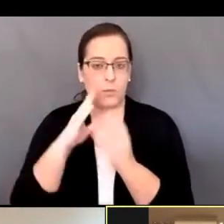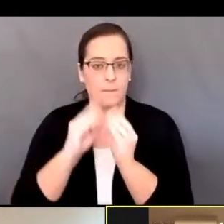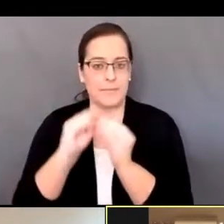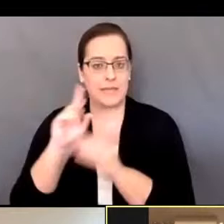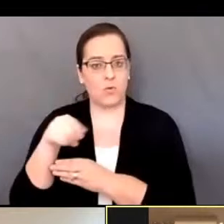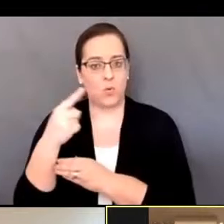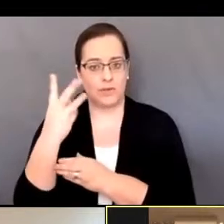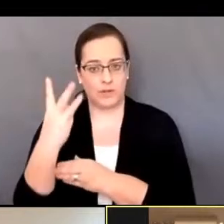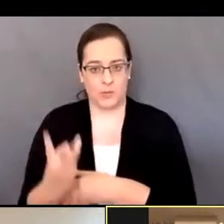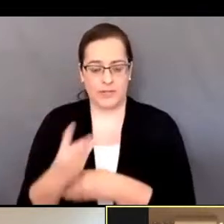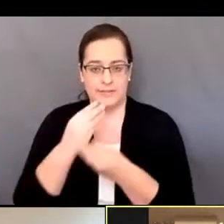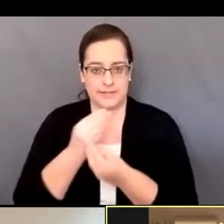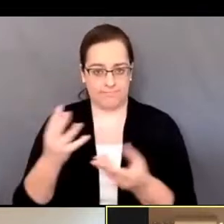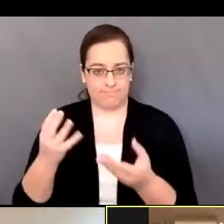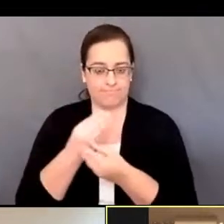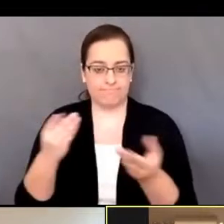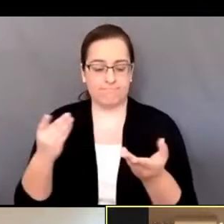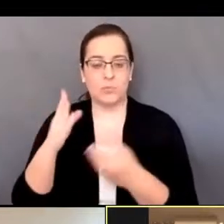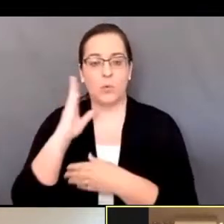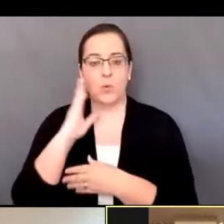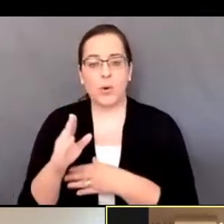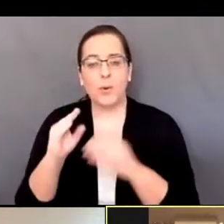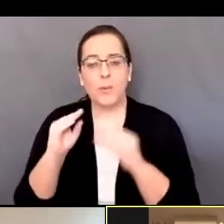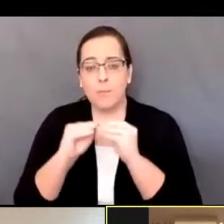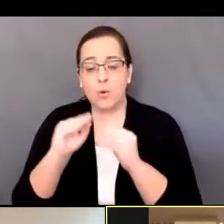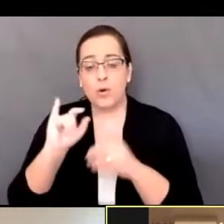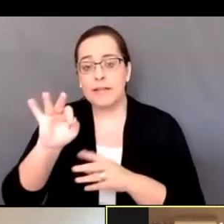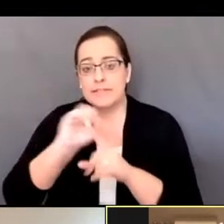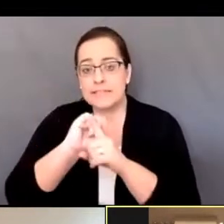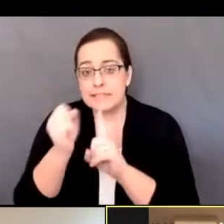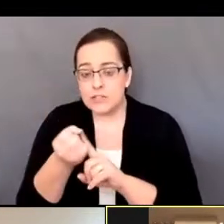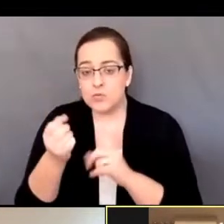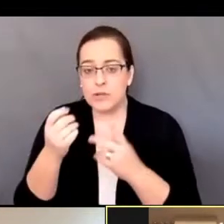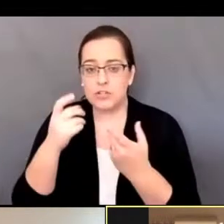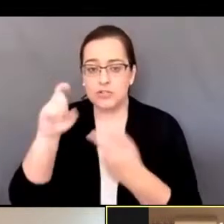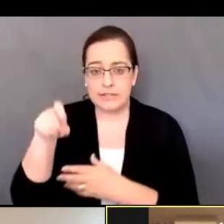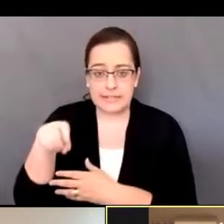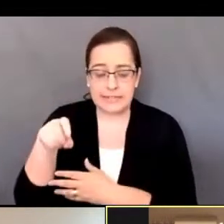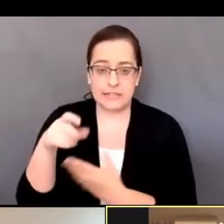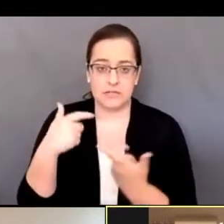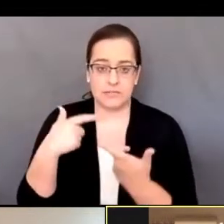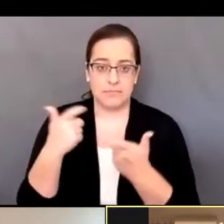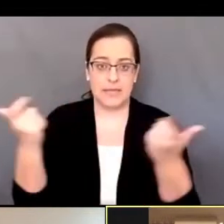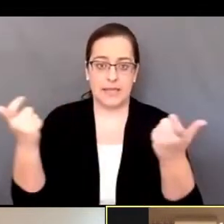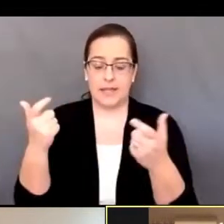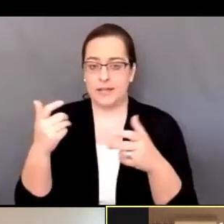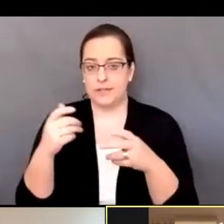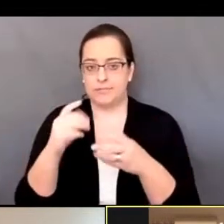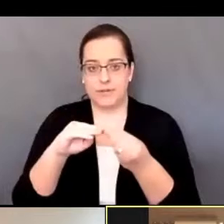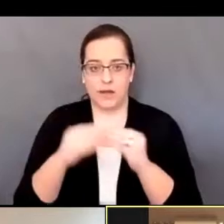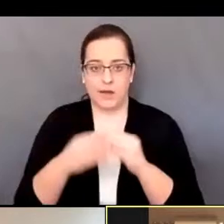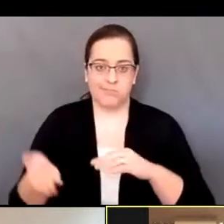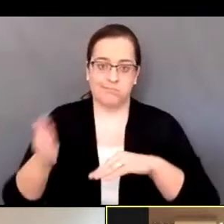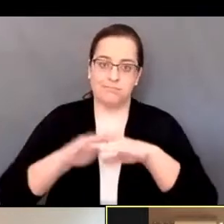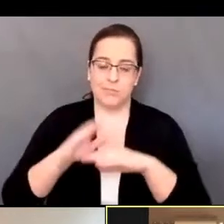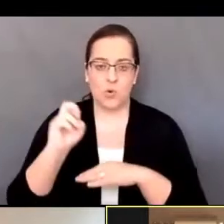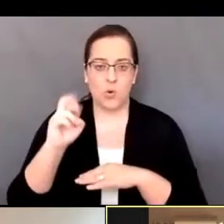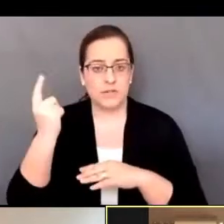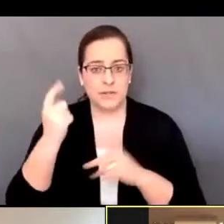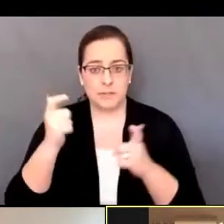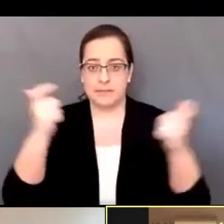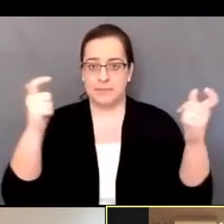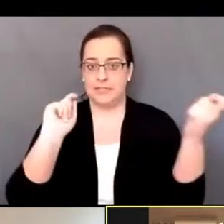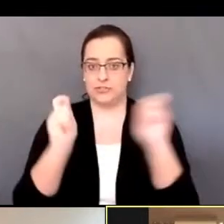more press conferences if the situation warrants. So if we have a big bloom in numbers, or if we have significant change in